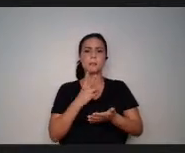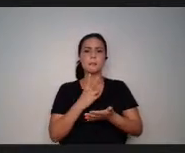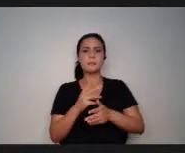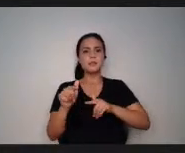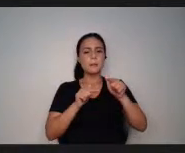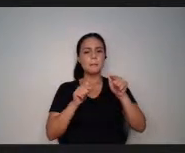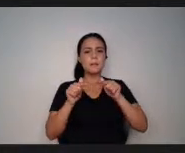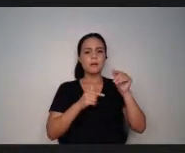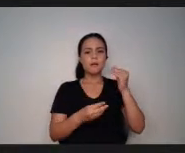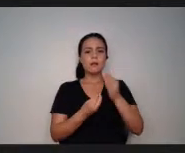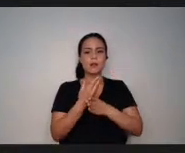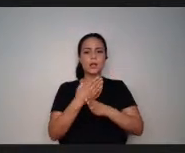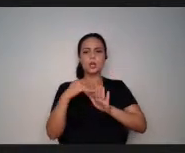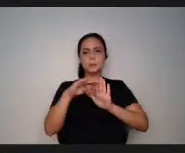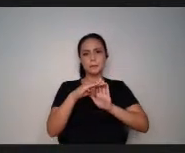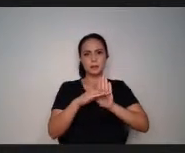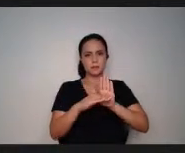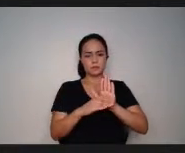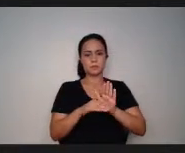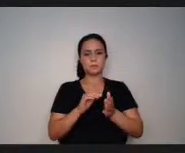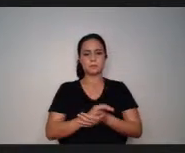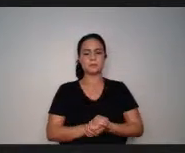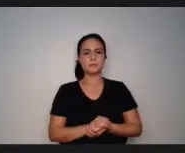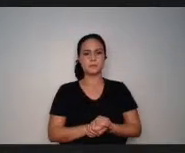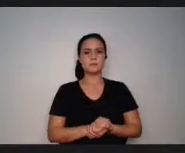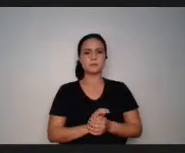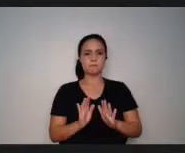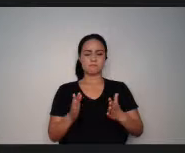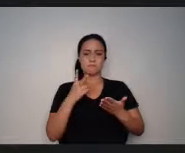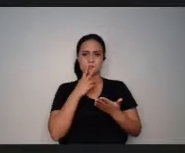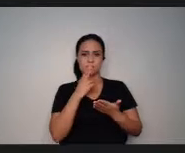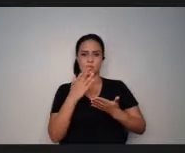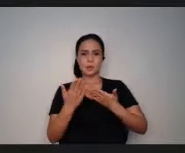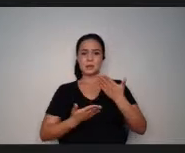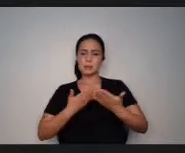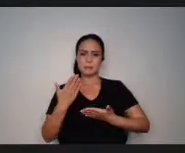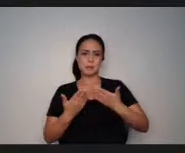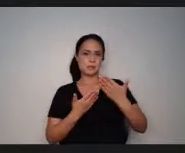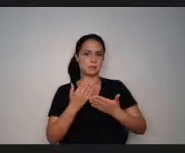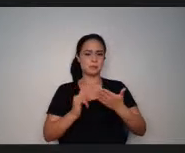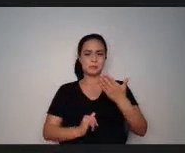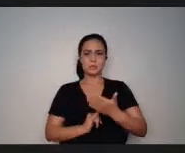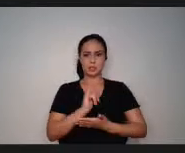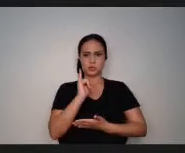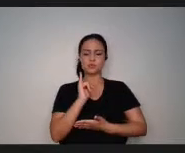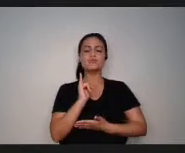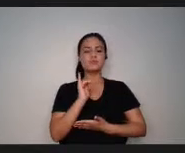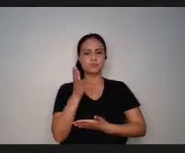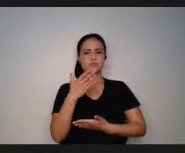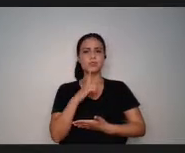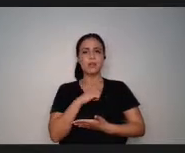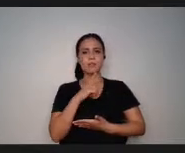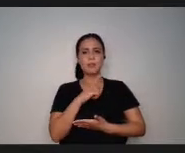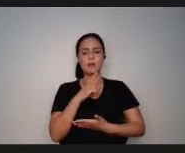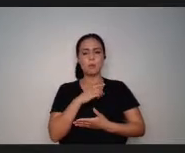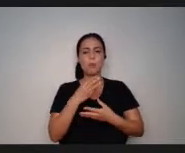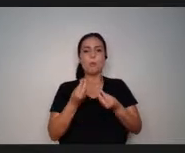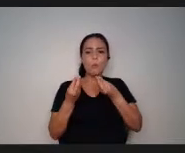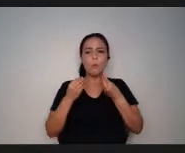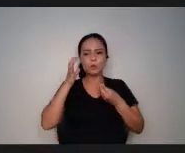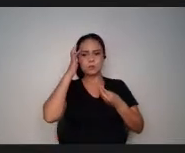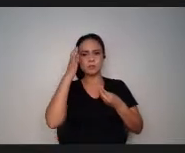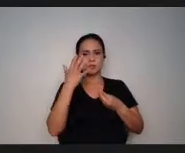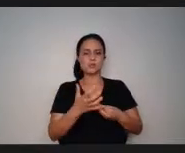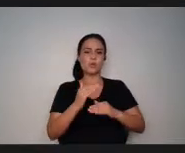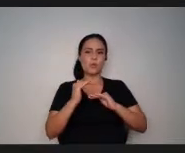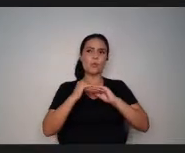if I can have the same process by creating a platform company? So this is a very important discussion.